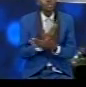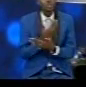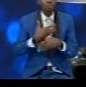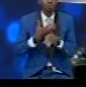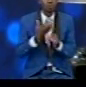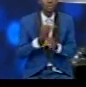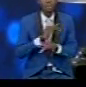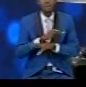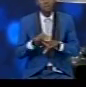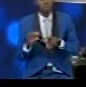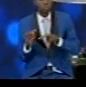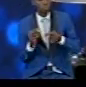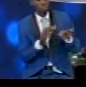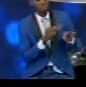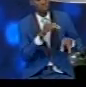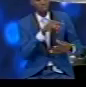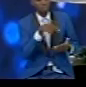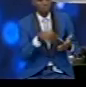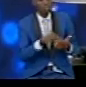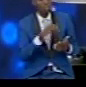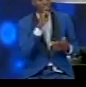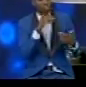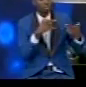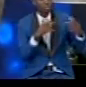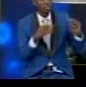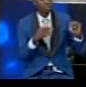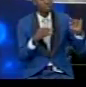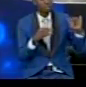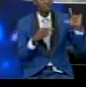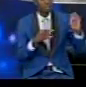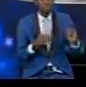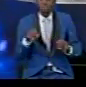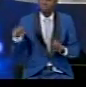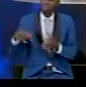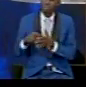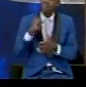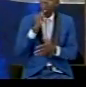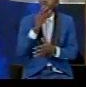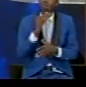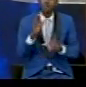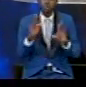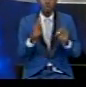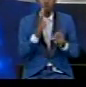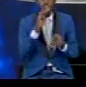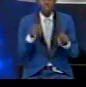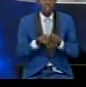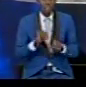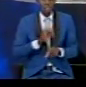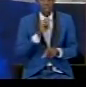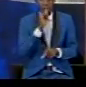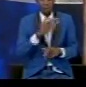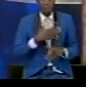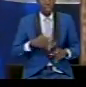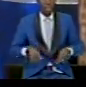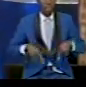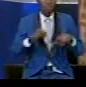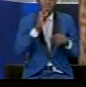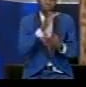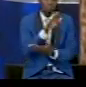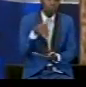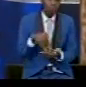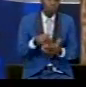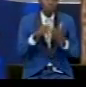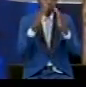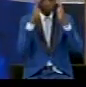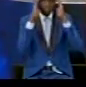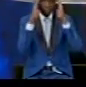Look at this, is Gentile and this is Jew. Be as I am. My life is centered and my life is